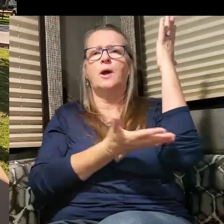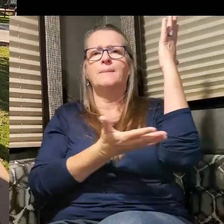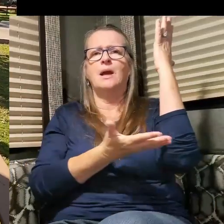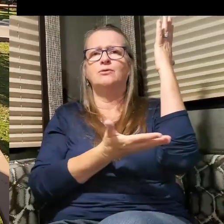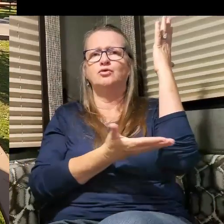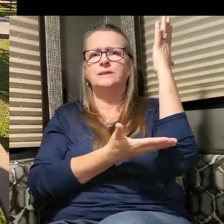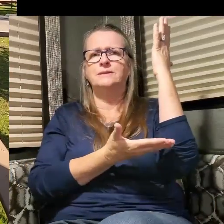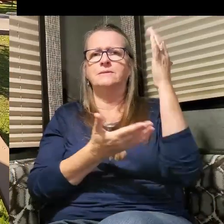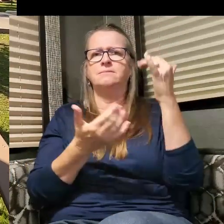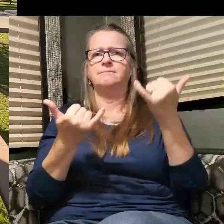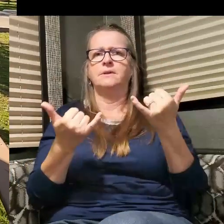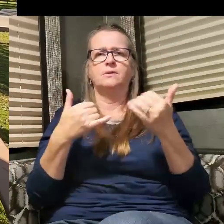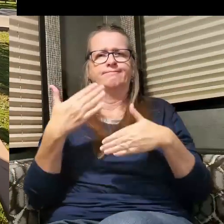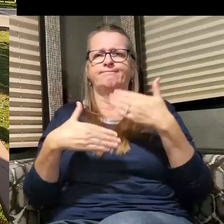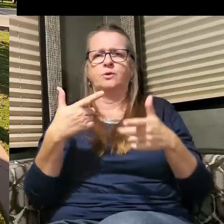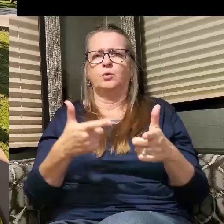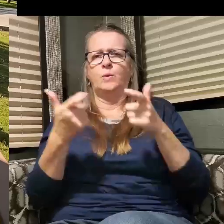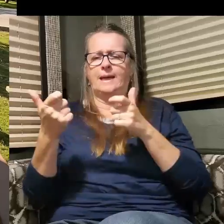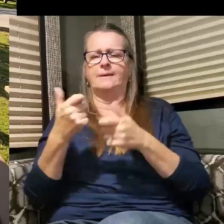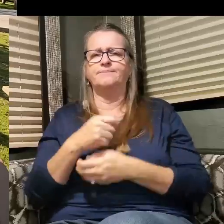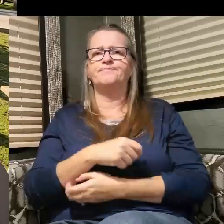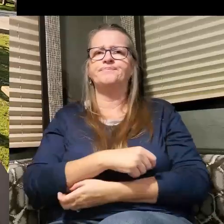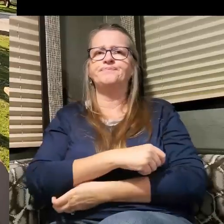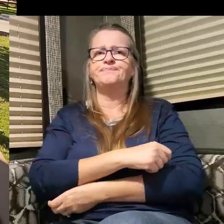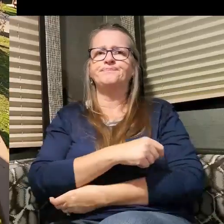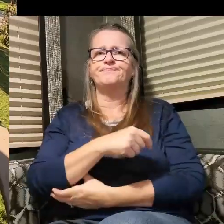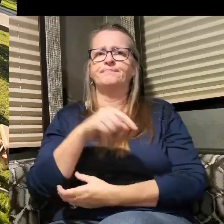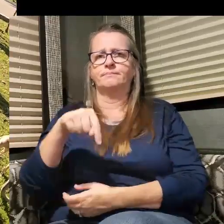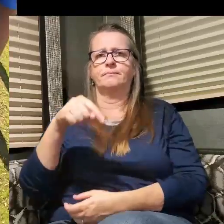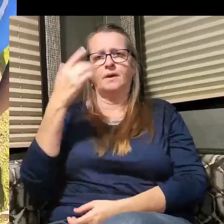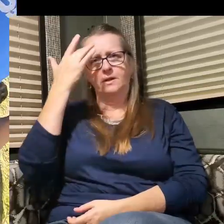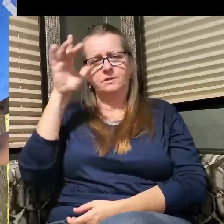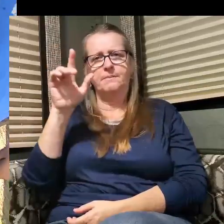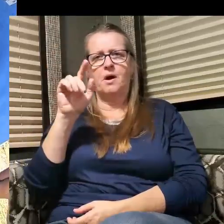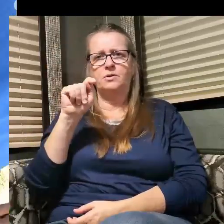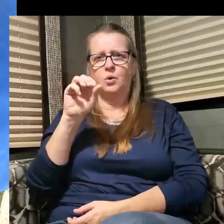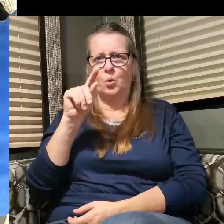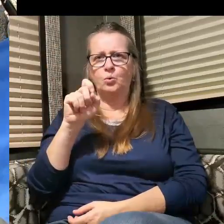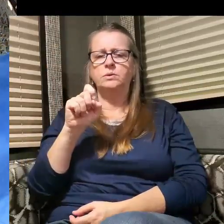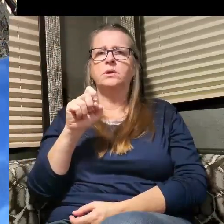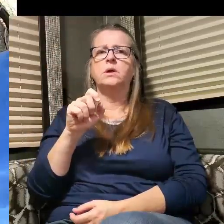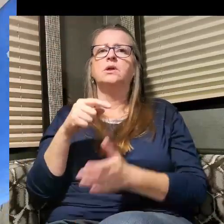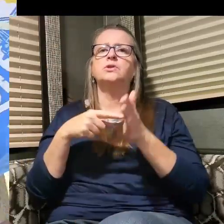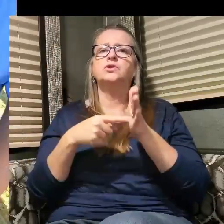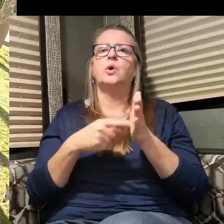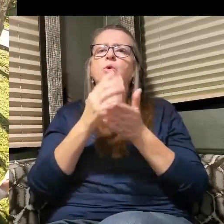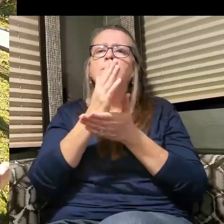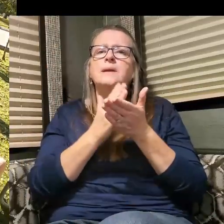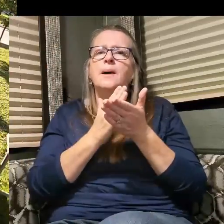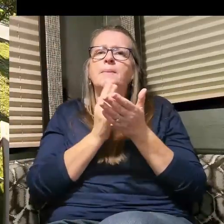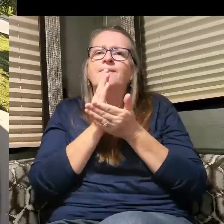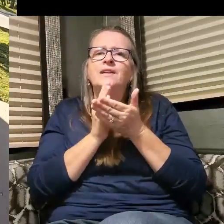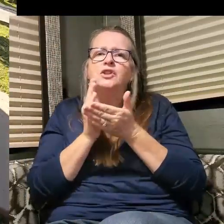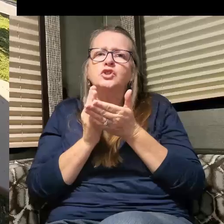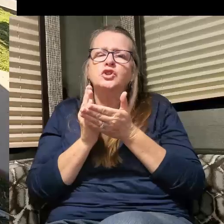some trees. So we'll go quick. Here's our Smart Tote. I'm going to show you some of the